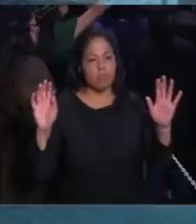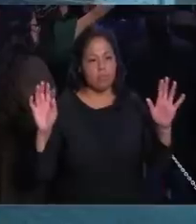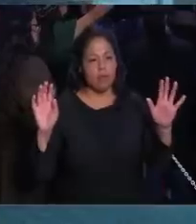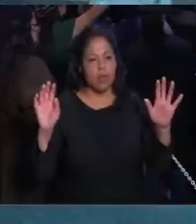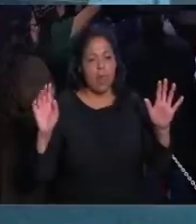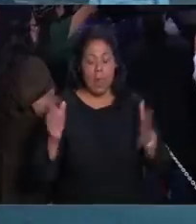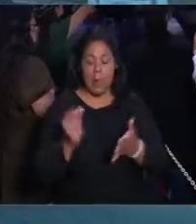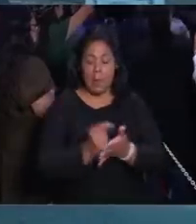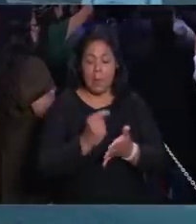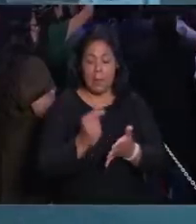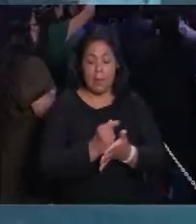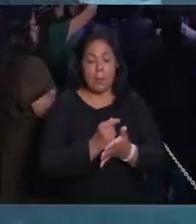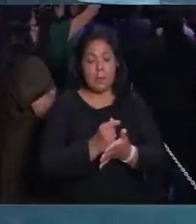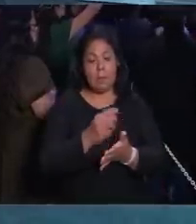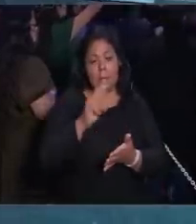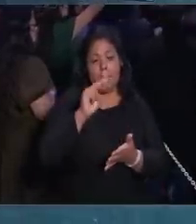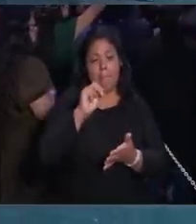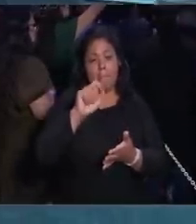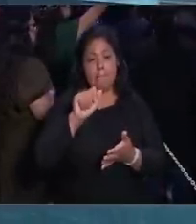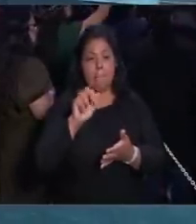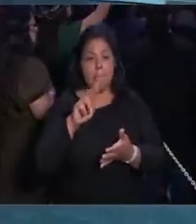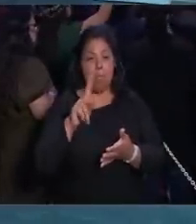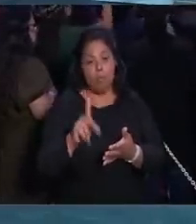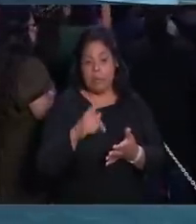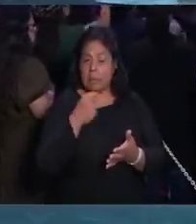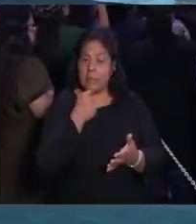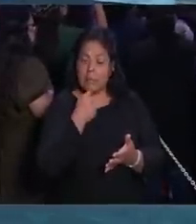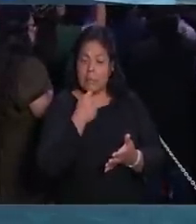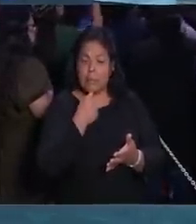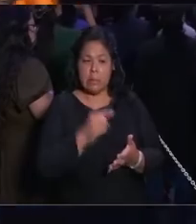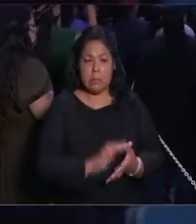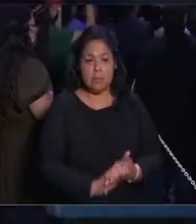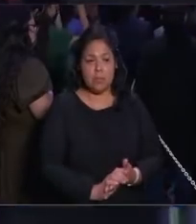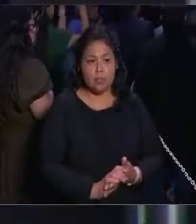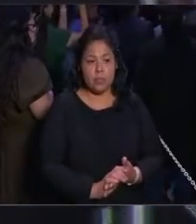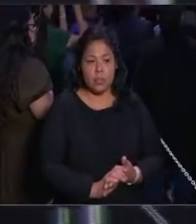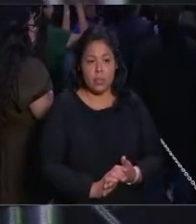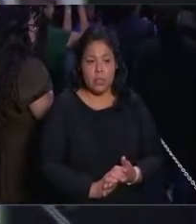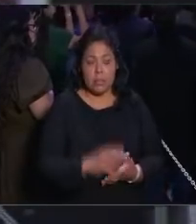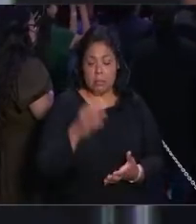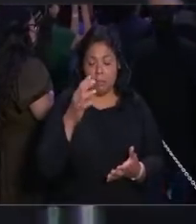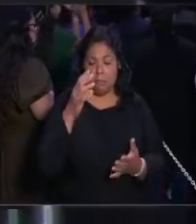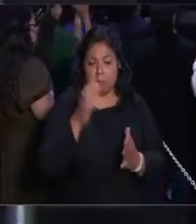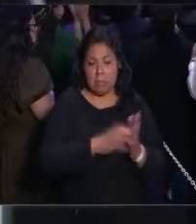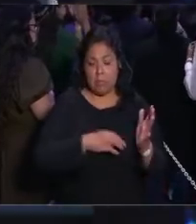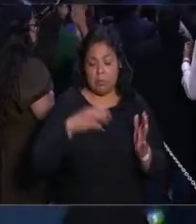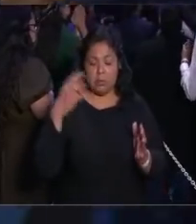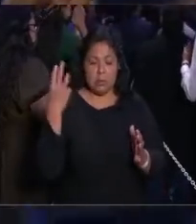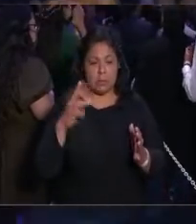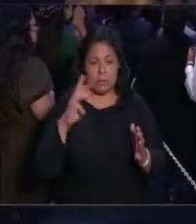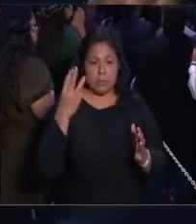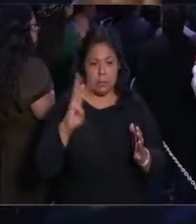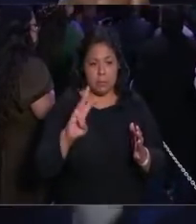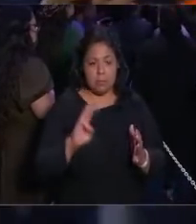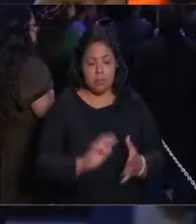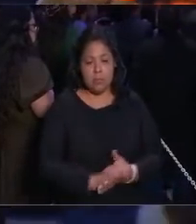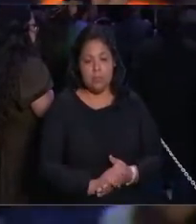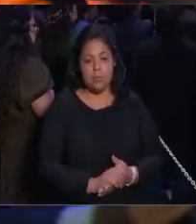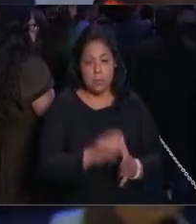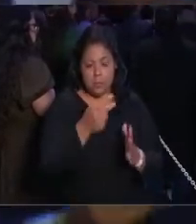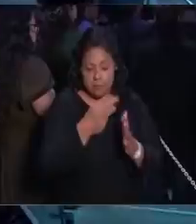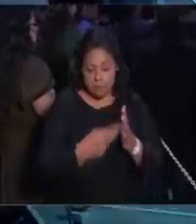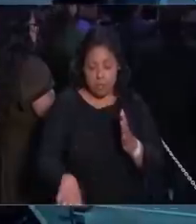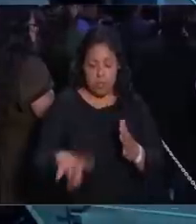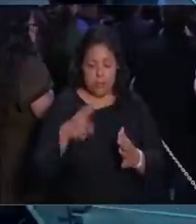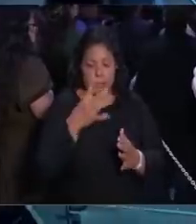The Gospel of Mark says. El Evangelio de Marcos nos dice. Mark 16. Marcos 16.